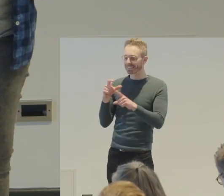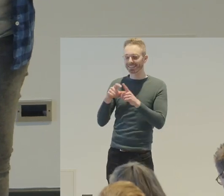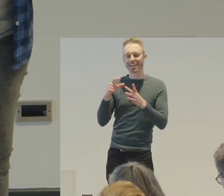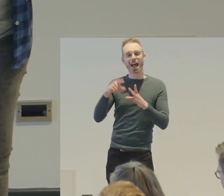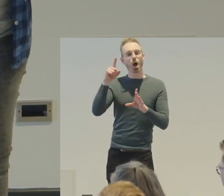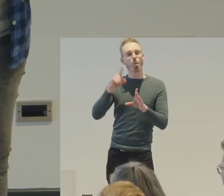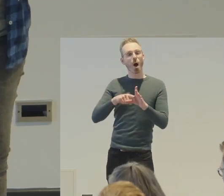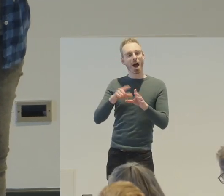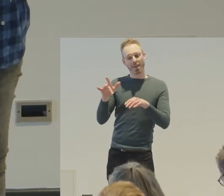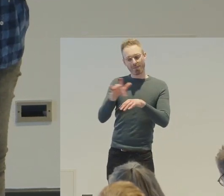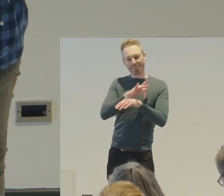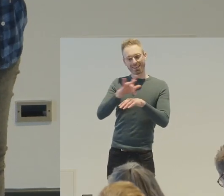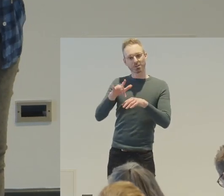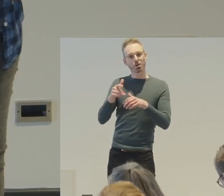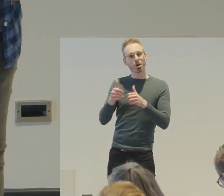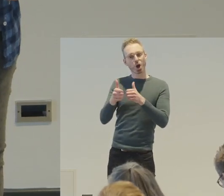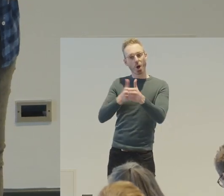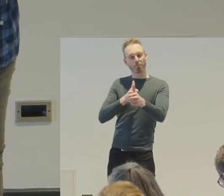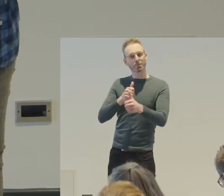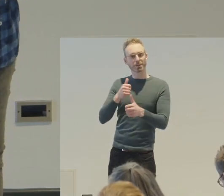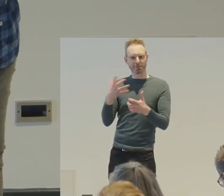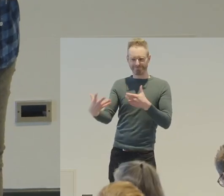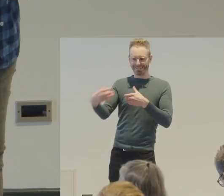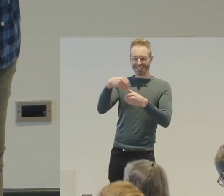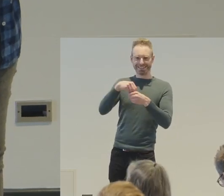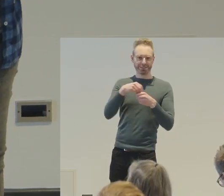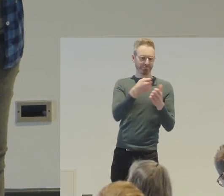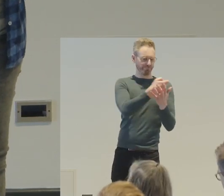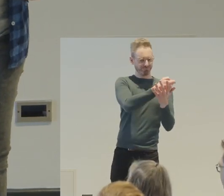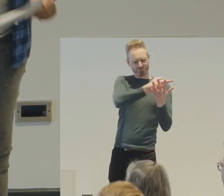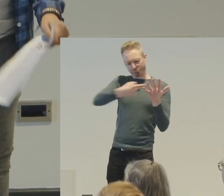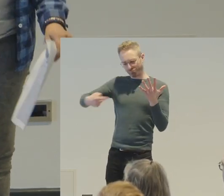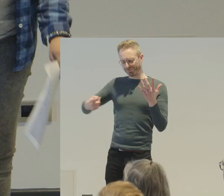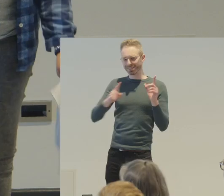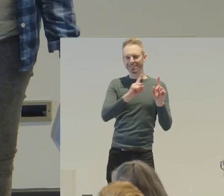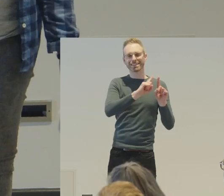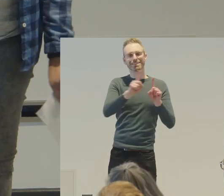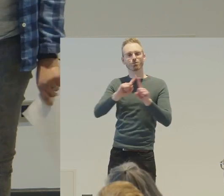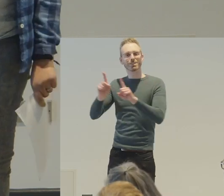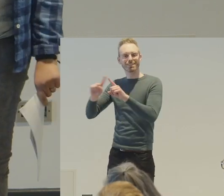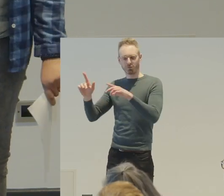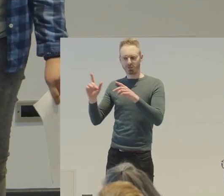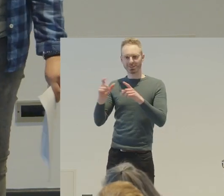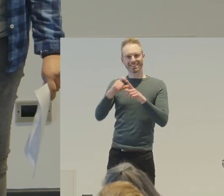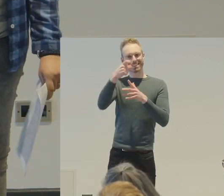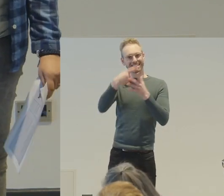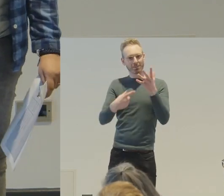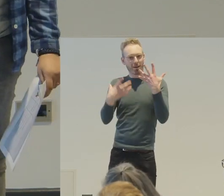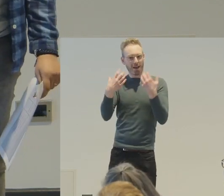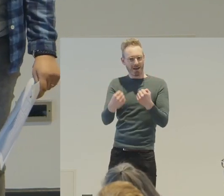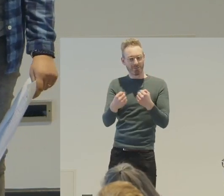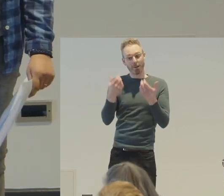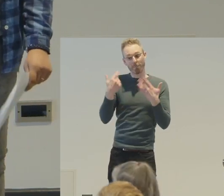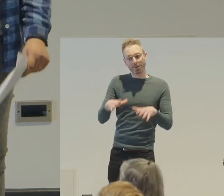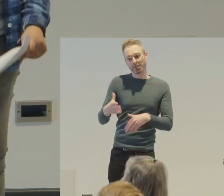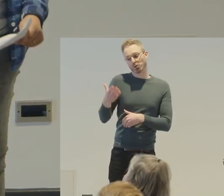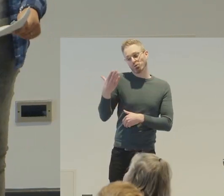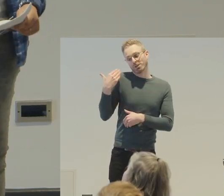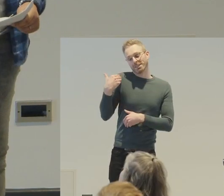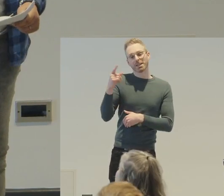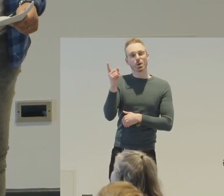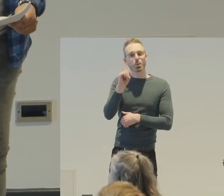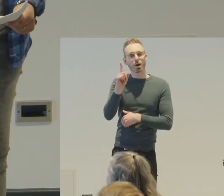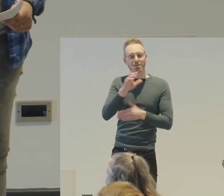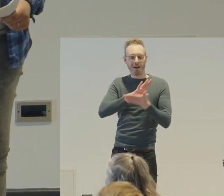different disabilities, and we've just done a performance called Hanging by a Thread, which is a